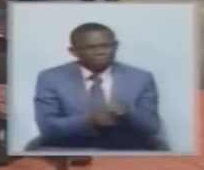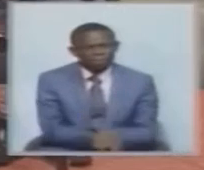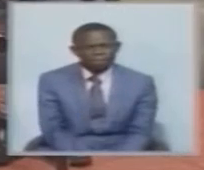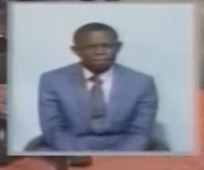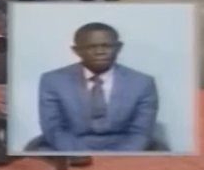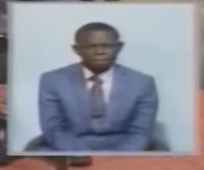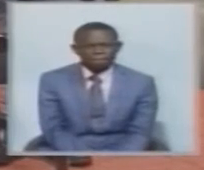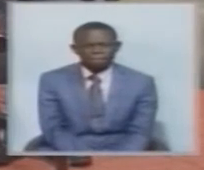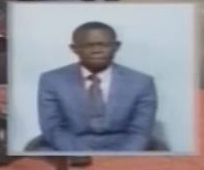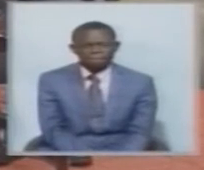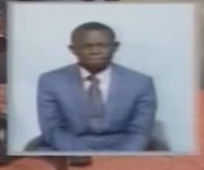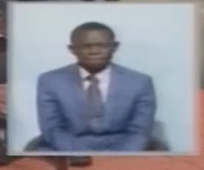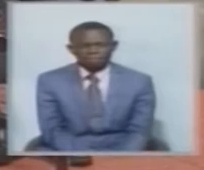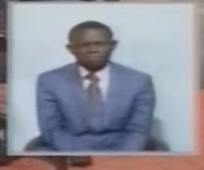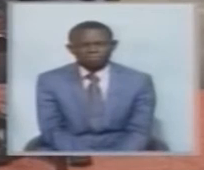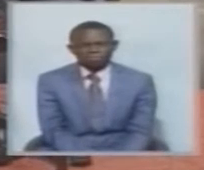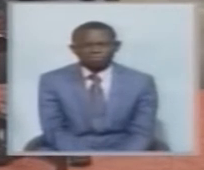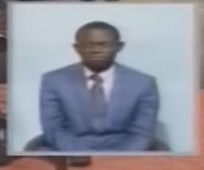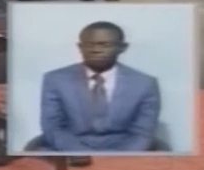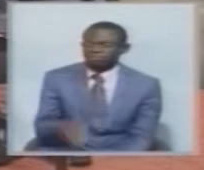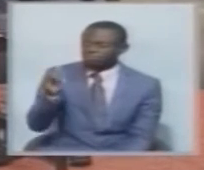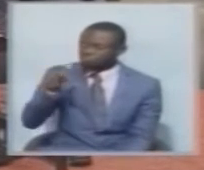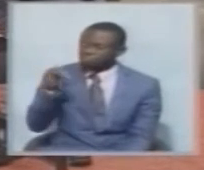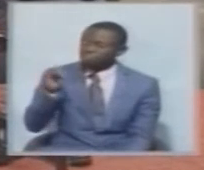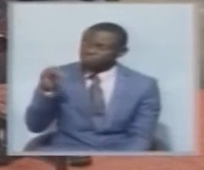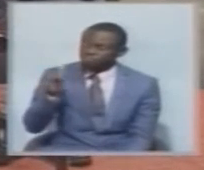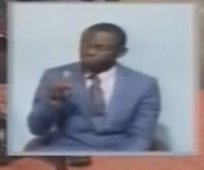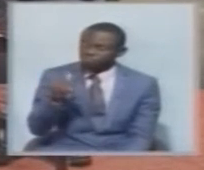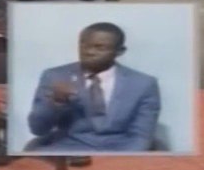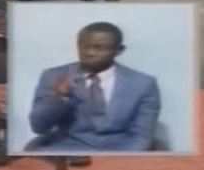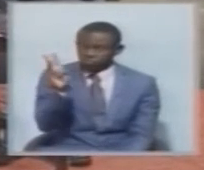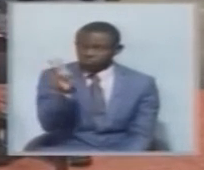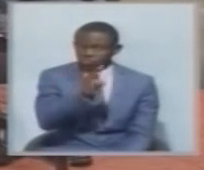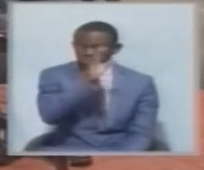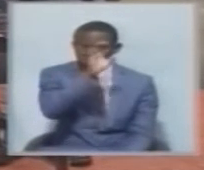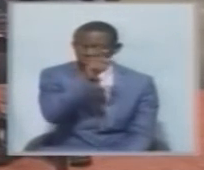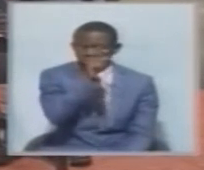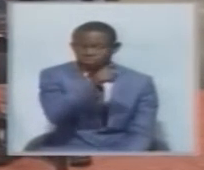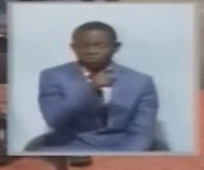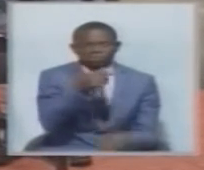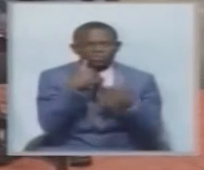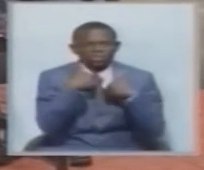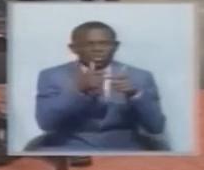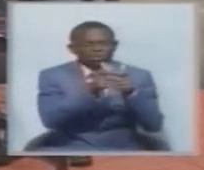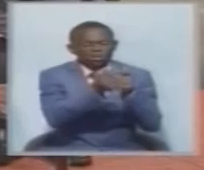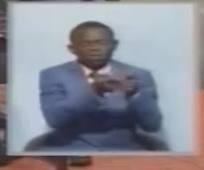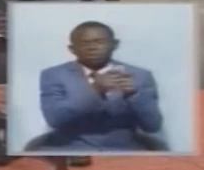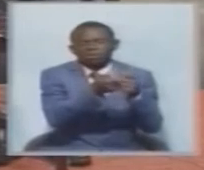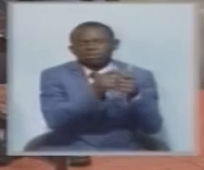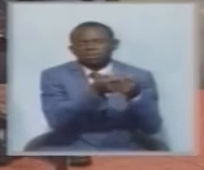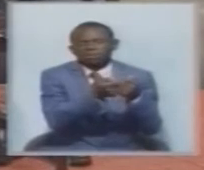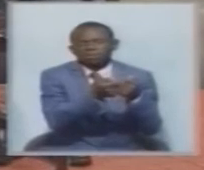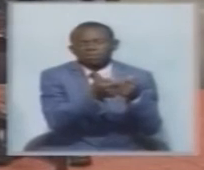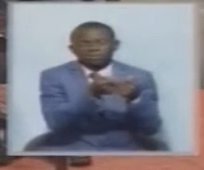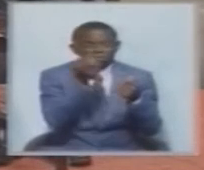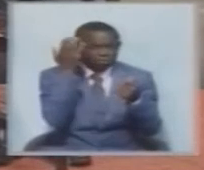Yes, Grevazio, I think the cashew nut project in the Western Province, where a project appraisal was done some